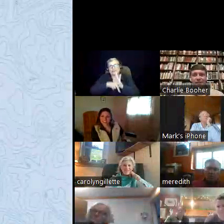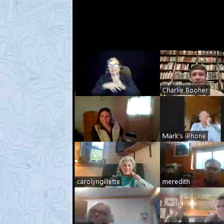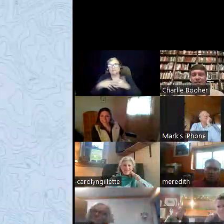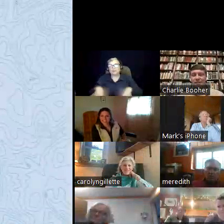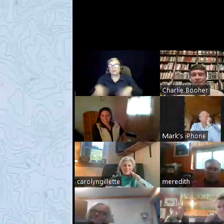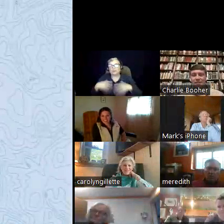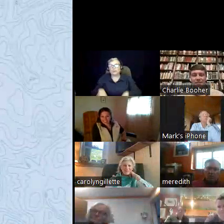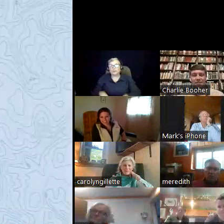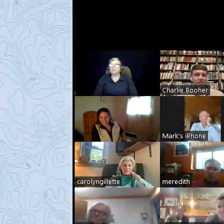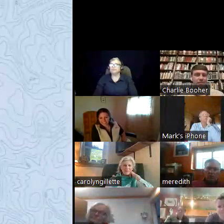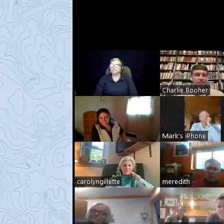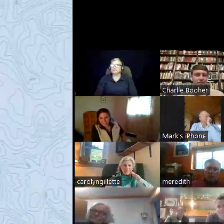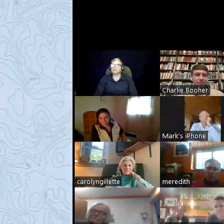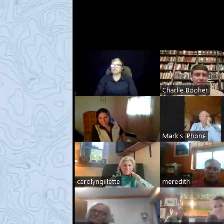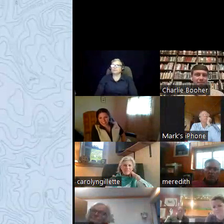Thank you, Jess.